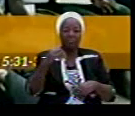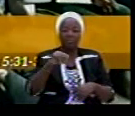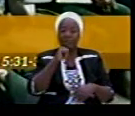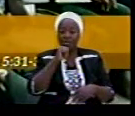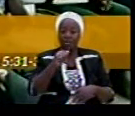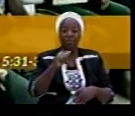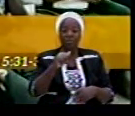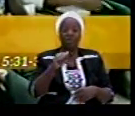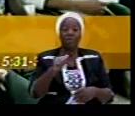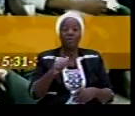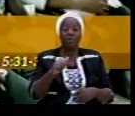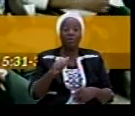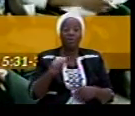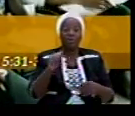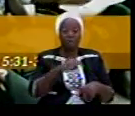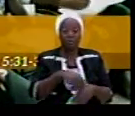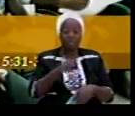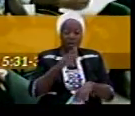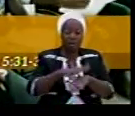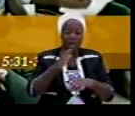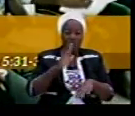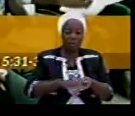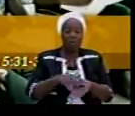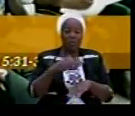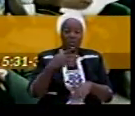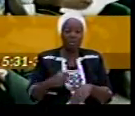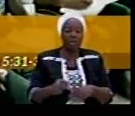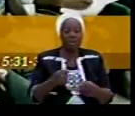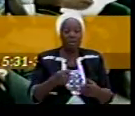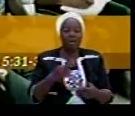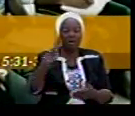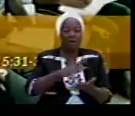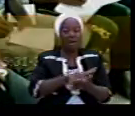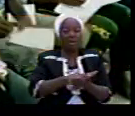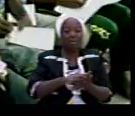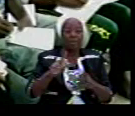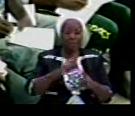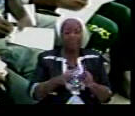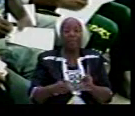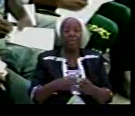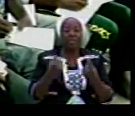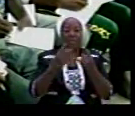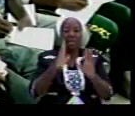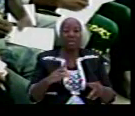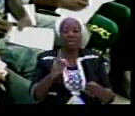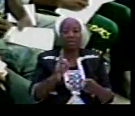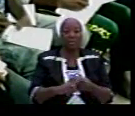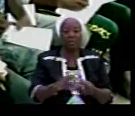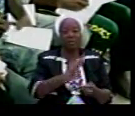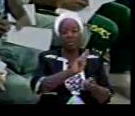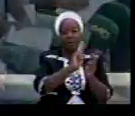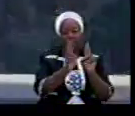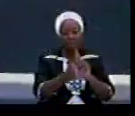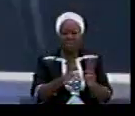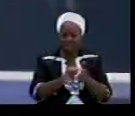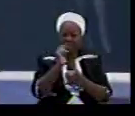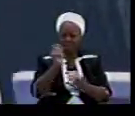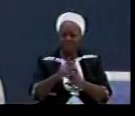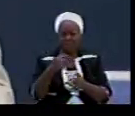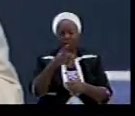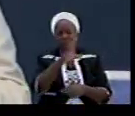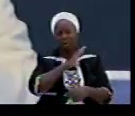the righteous, but sinners to repentance. That's the word of Christ. There are some people